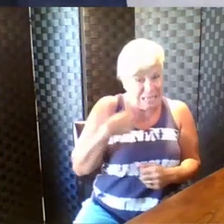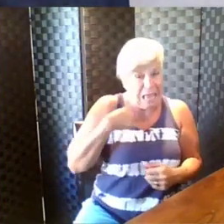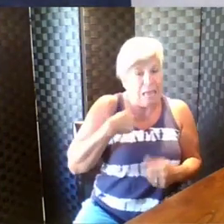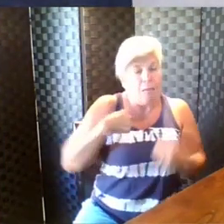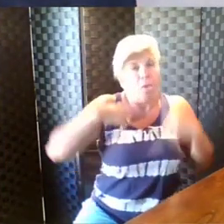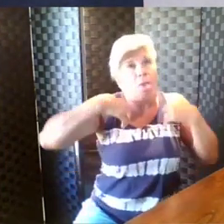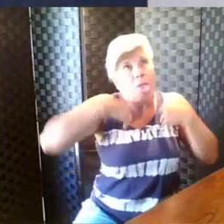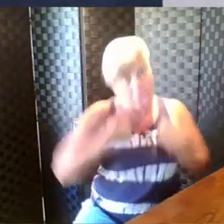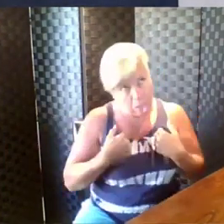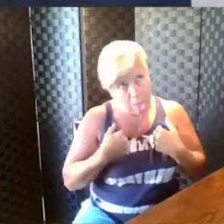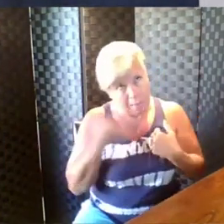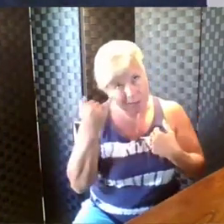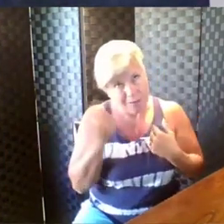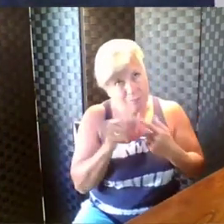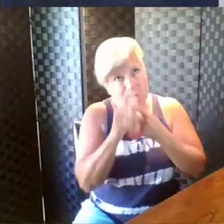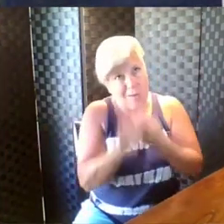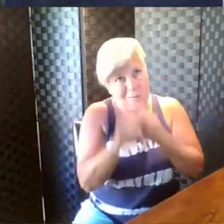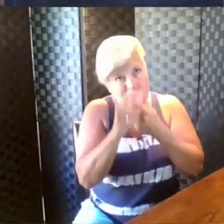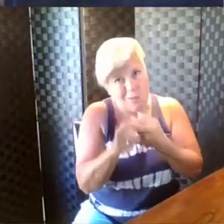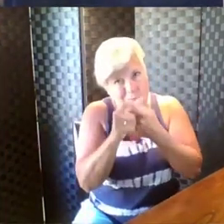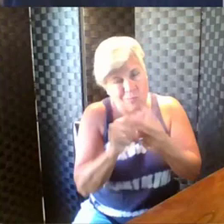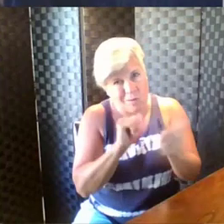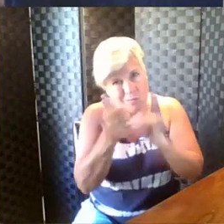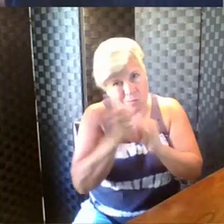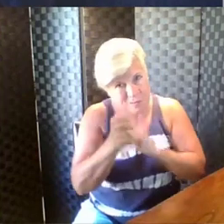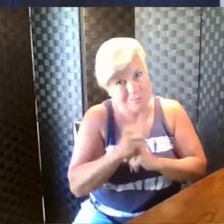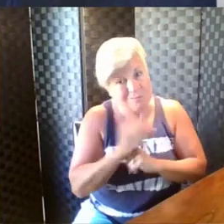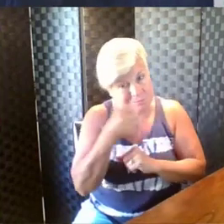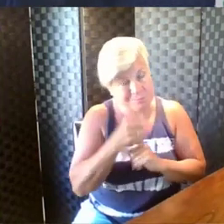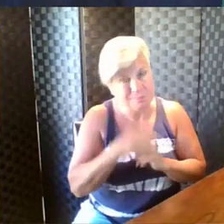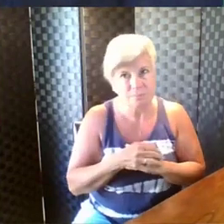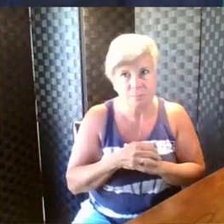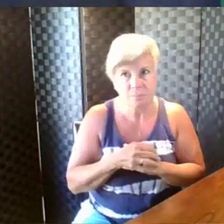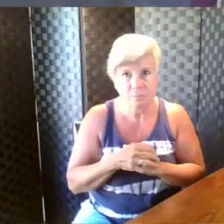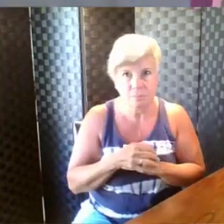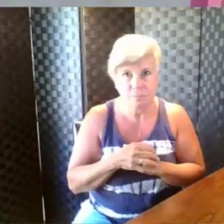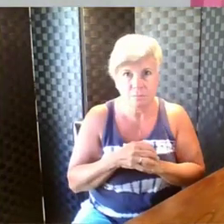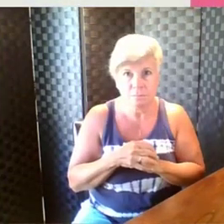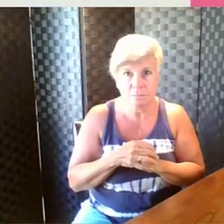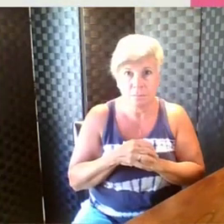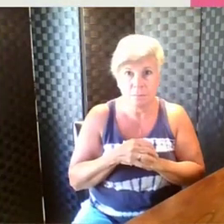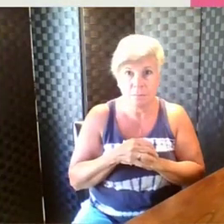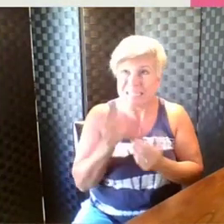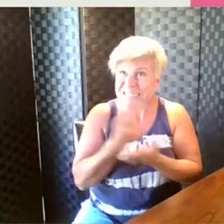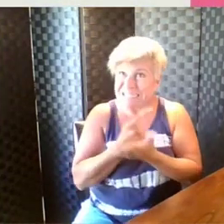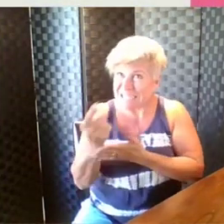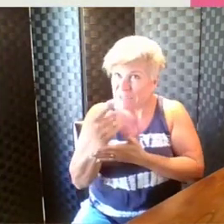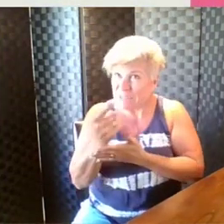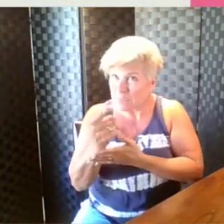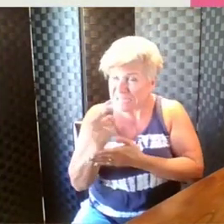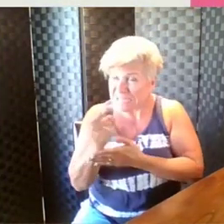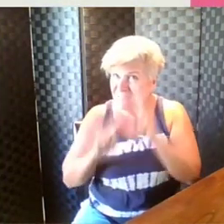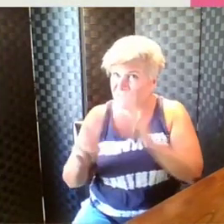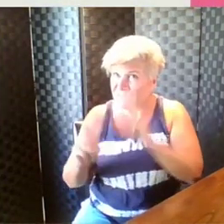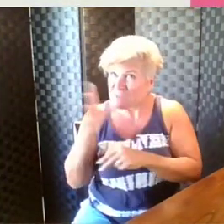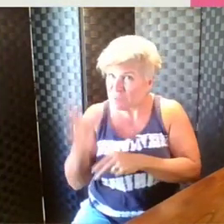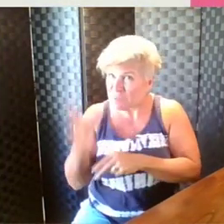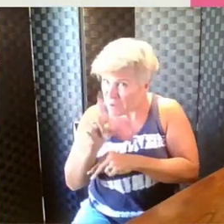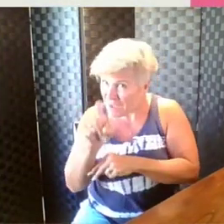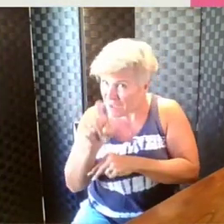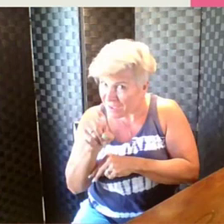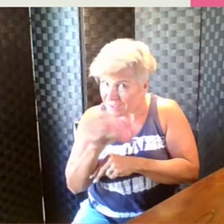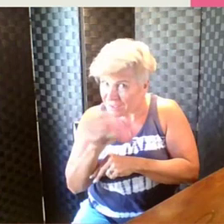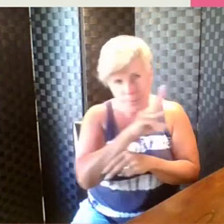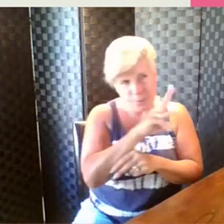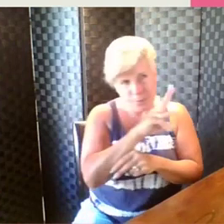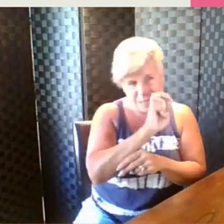really exhausted and really tired. Can we visit Grandma next week? Is that